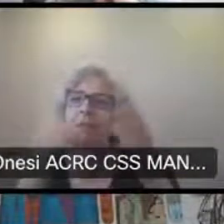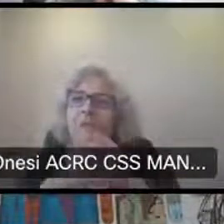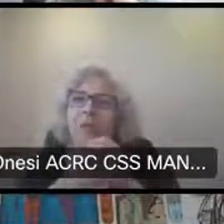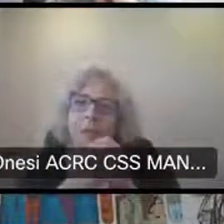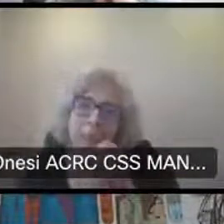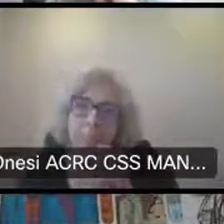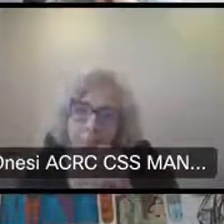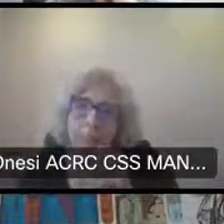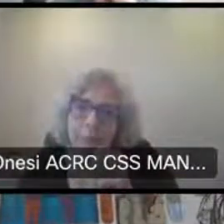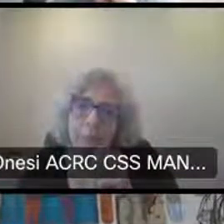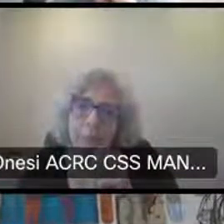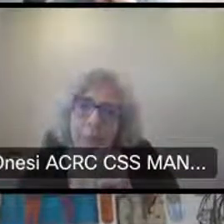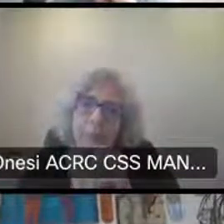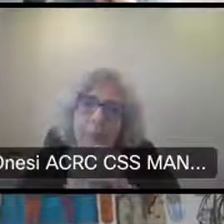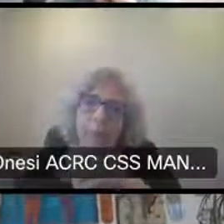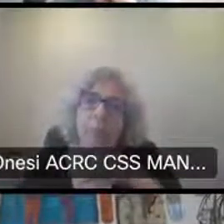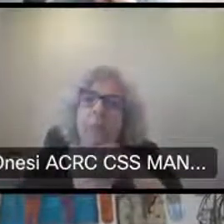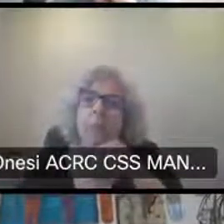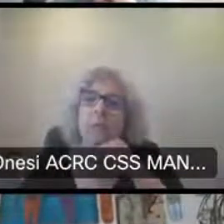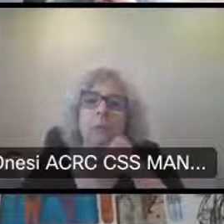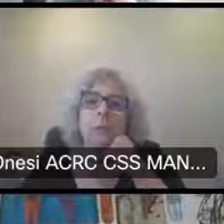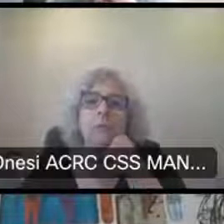everyone, I guess the whole team.